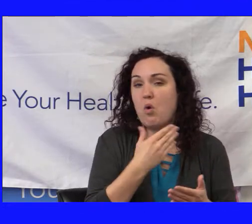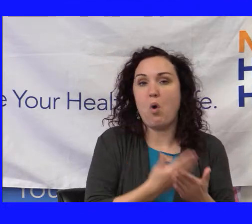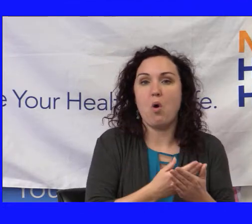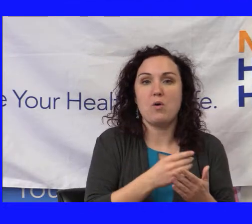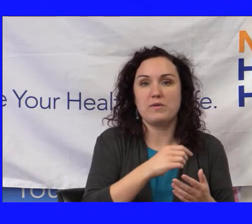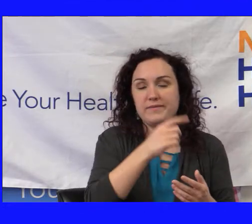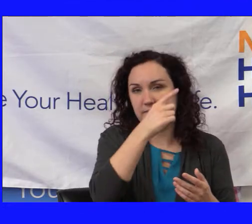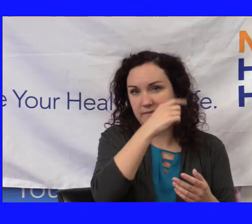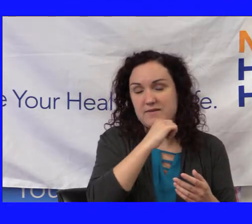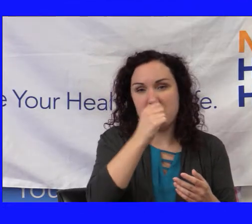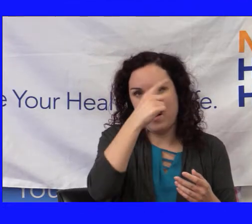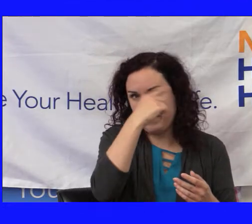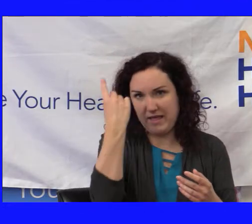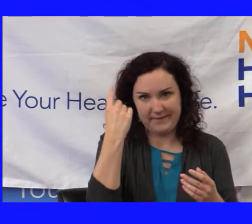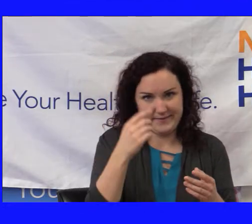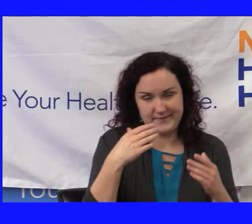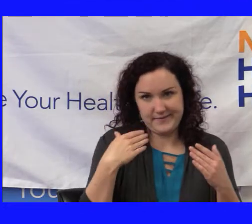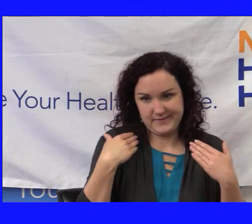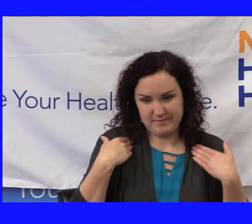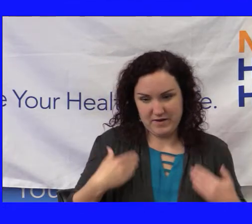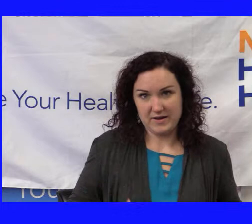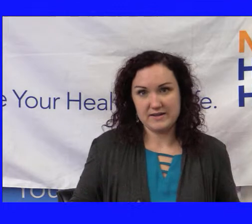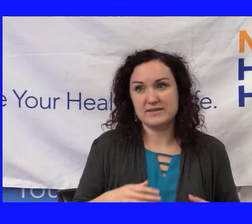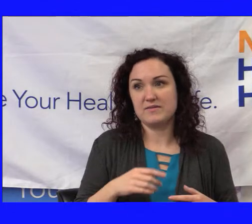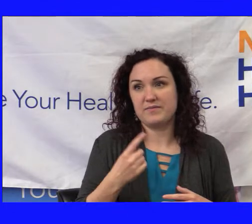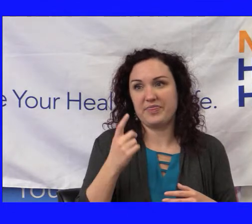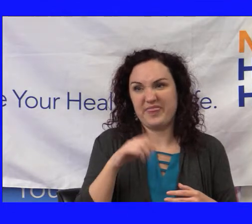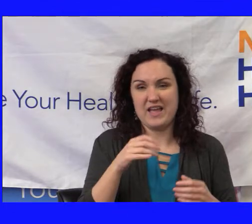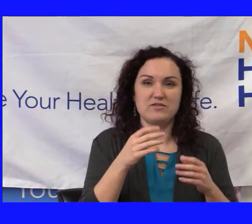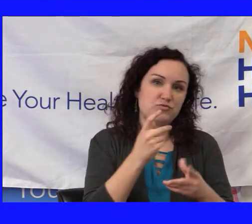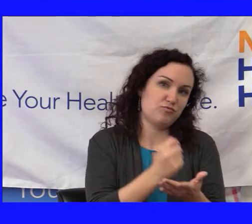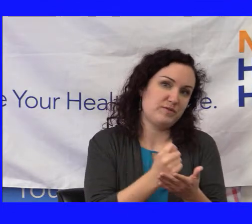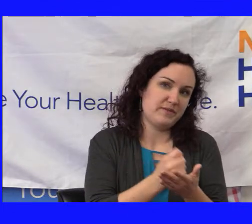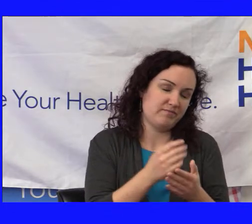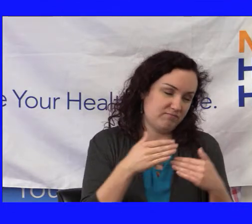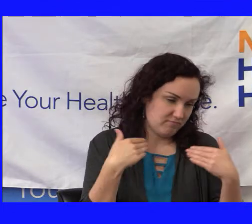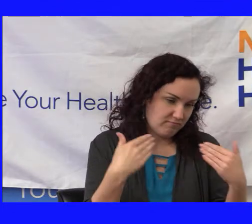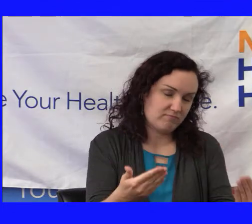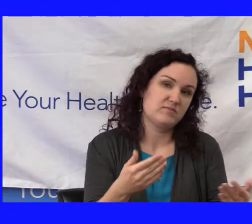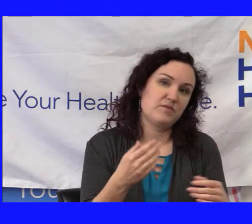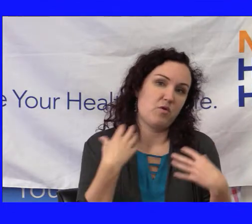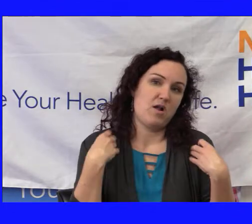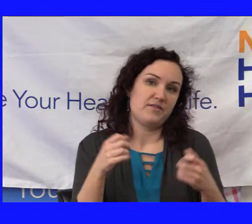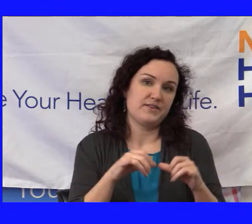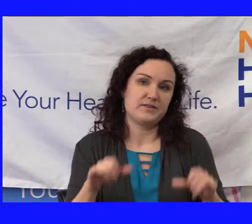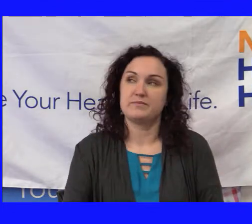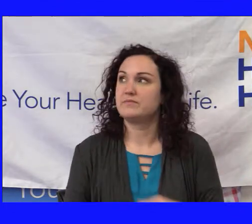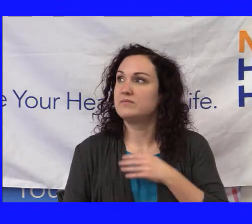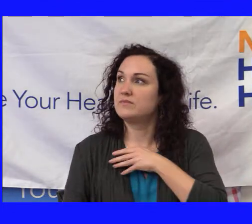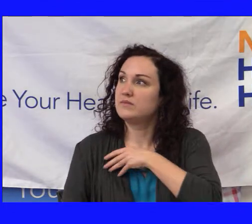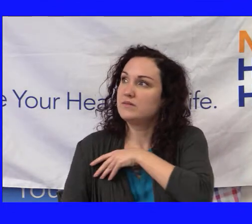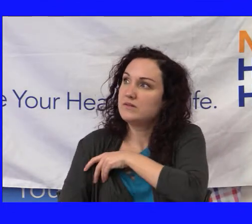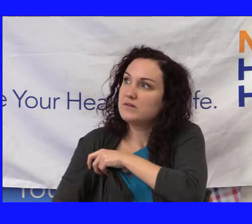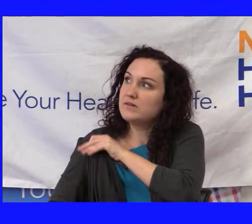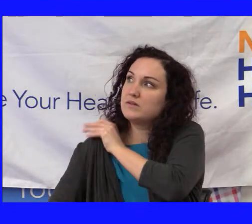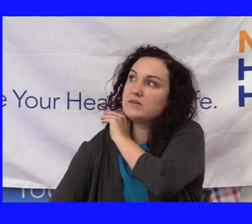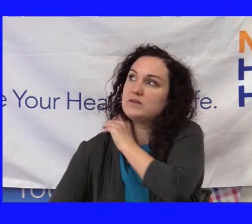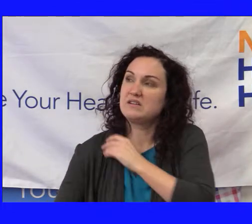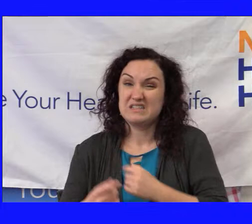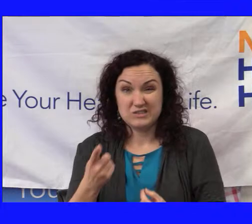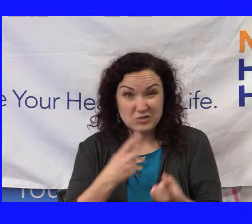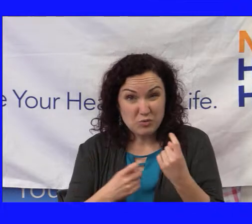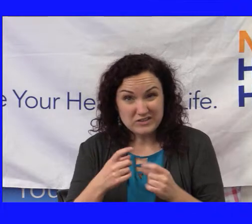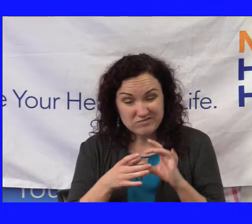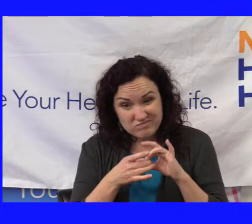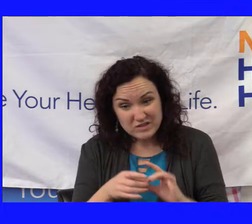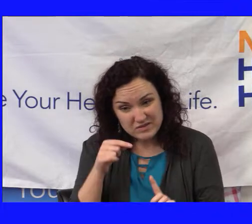bodies would get. And that's the single result that all patients will receive going forward in our health system. any questions about this this